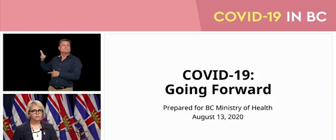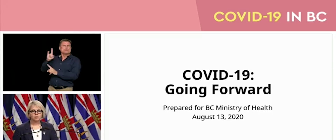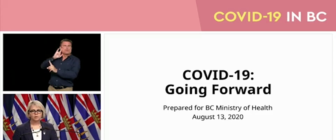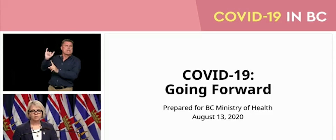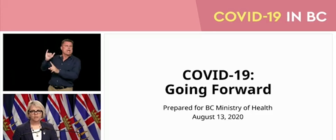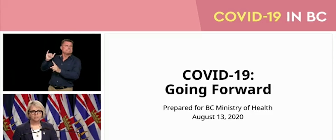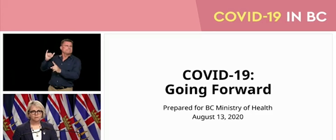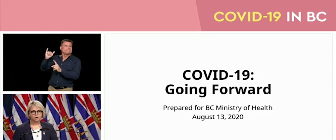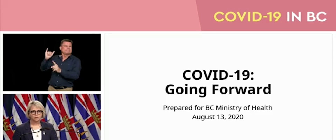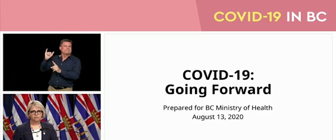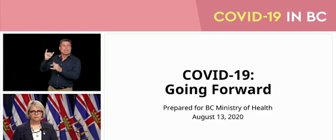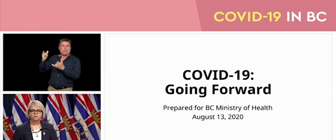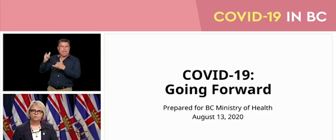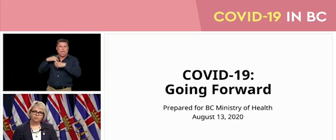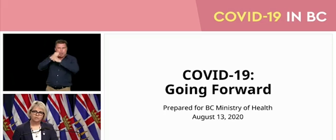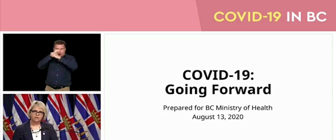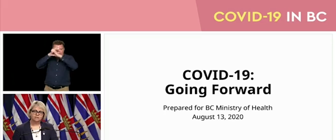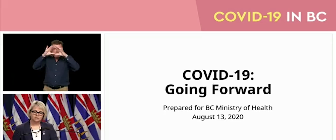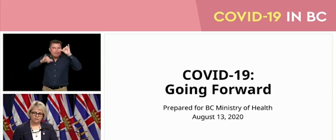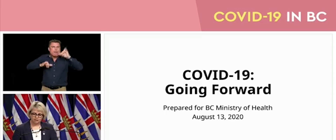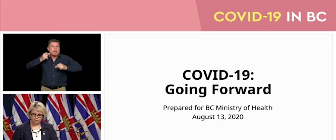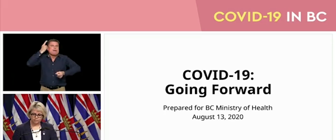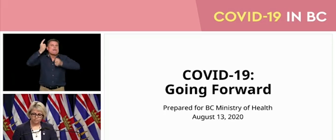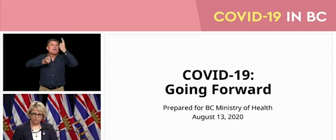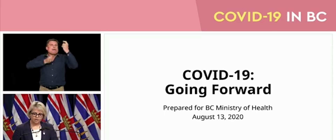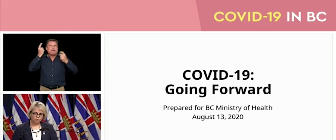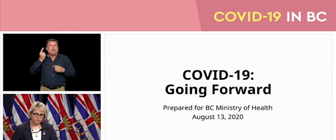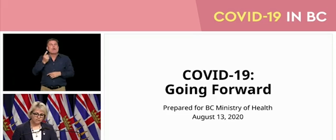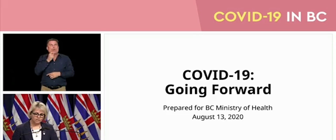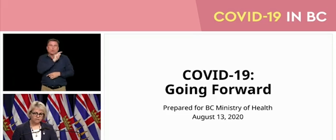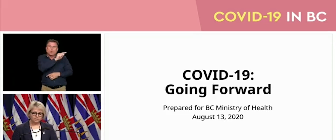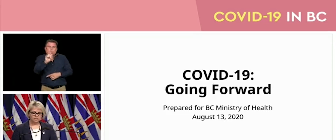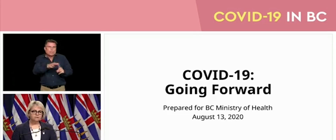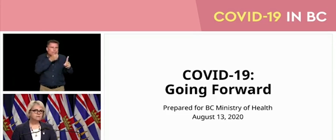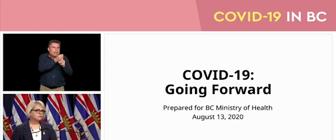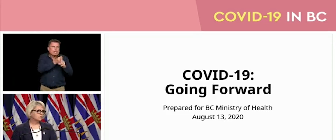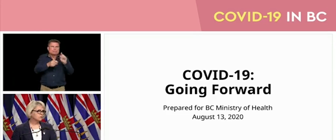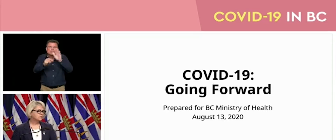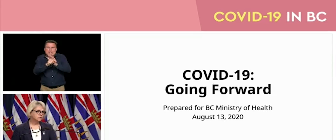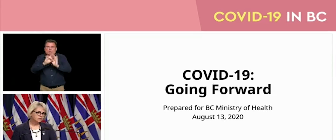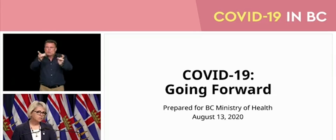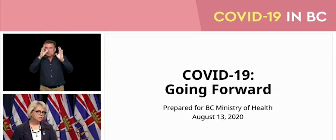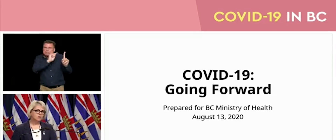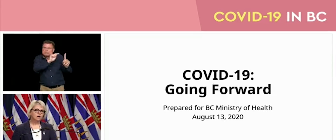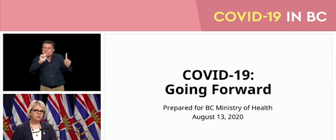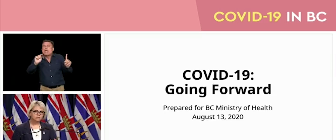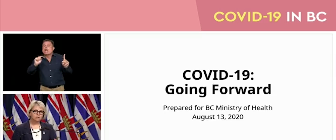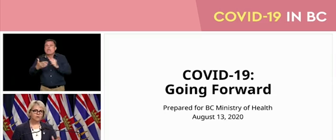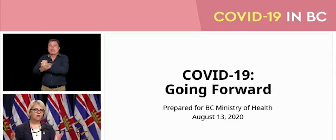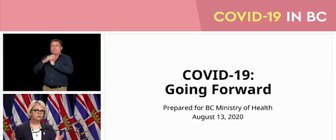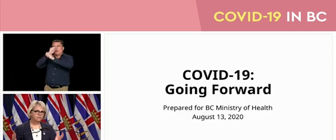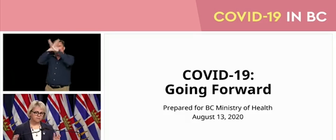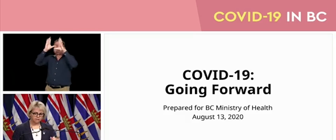of the measures that we put in place in March and who they're affecting and how. We need to know, to continue